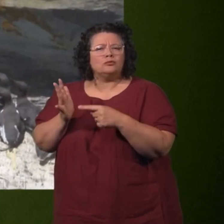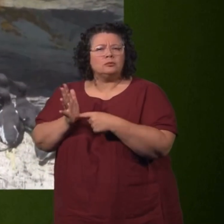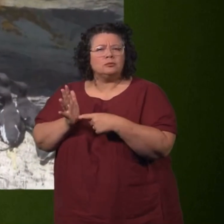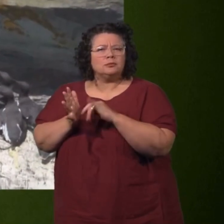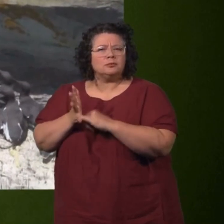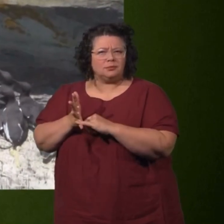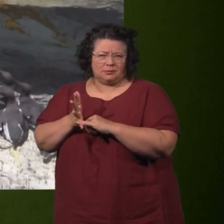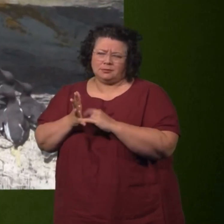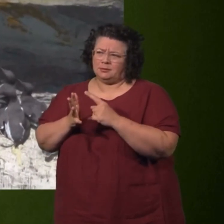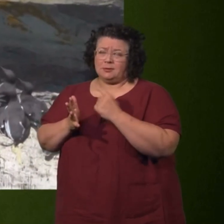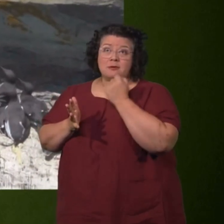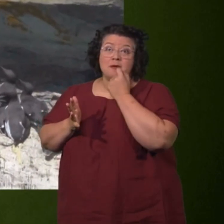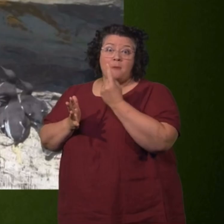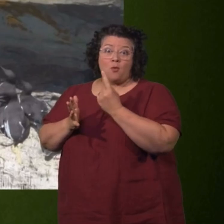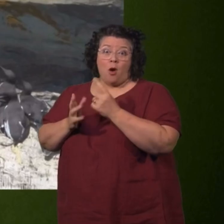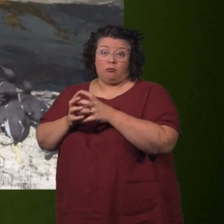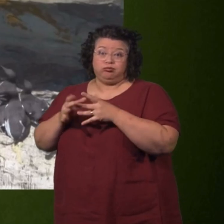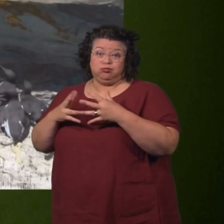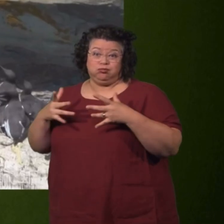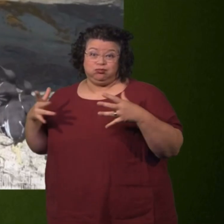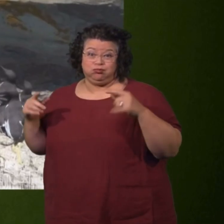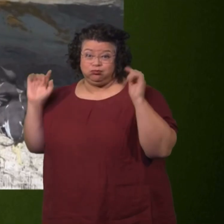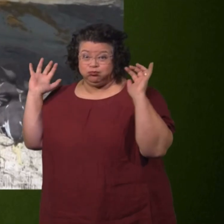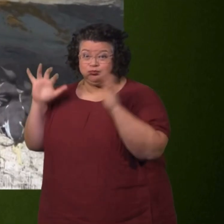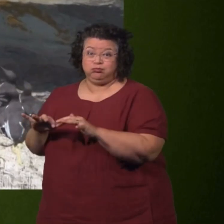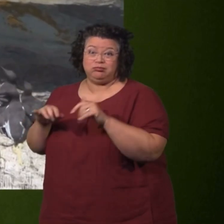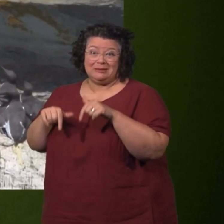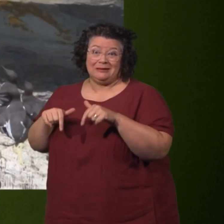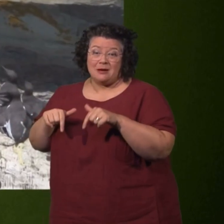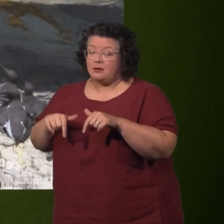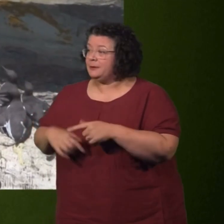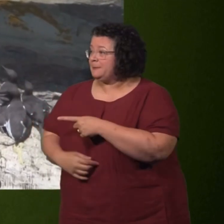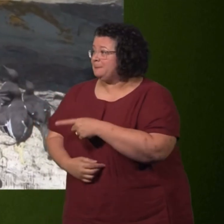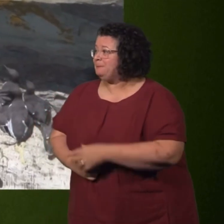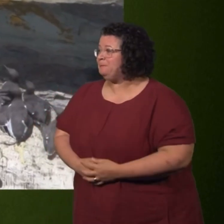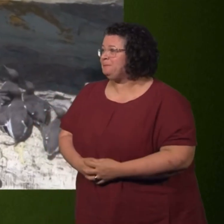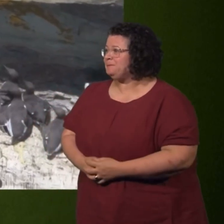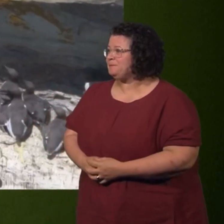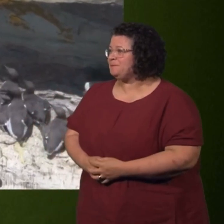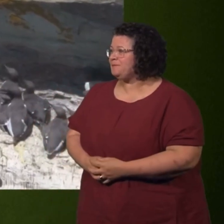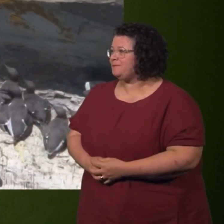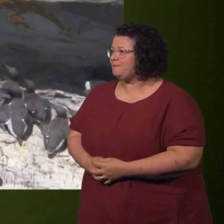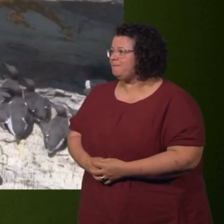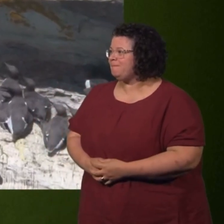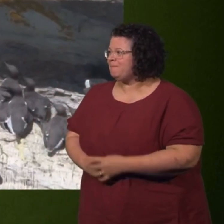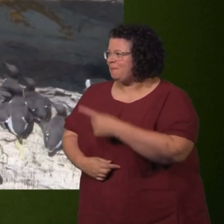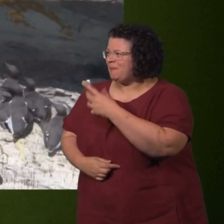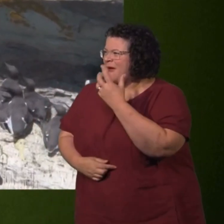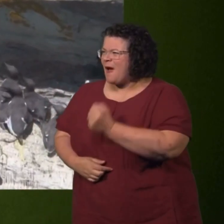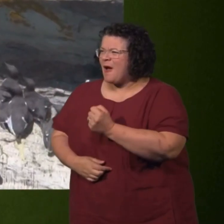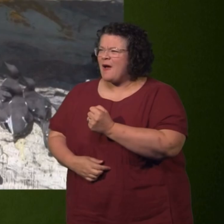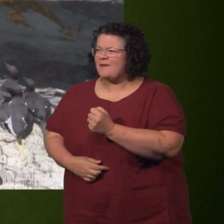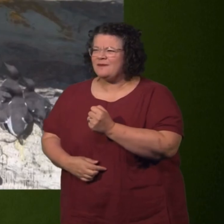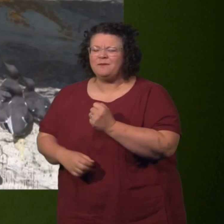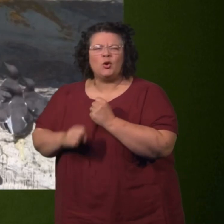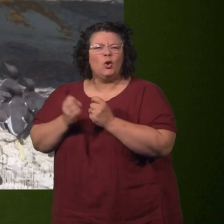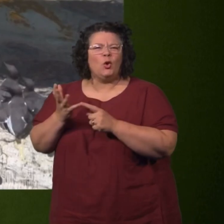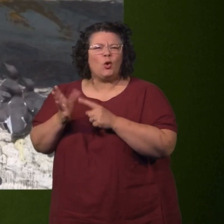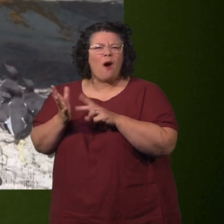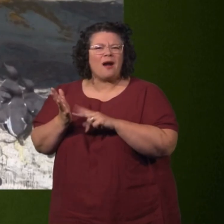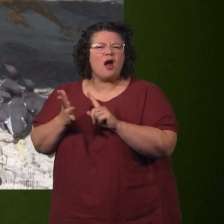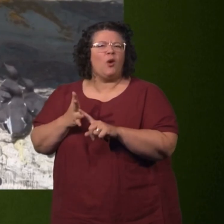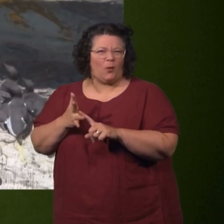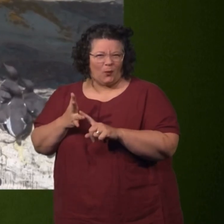far the most numerous species here at the colony. They nest on the bare, rocky ledges of the cliffs there. They're splattered with